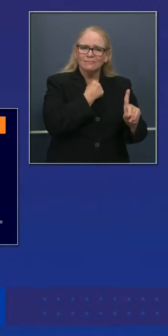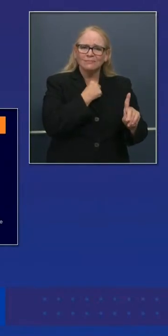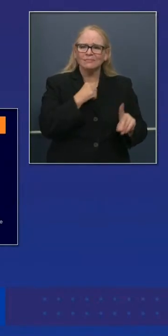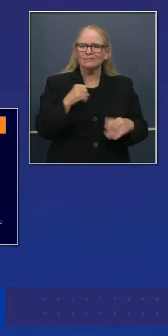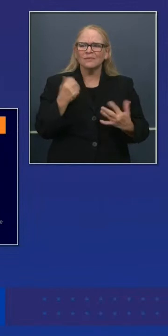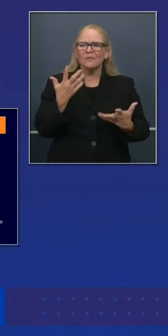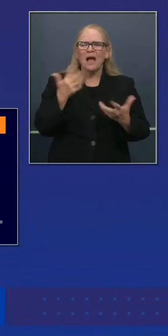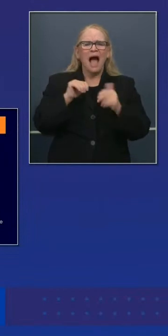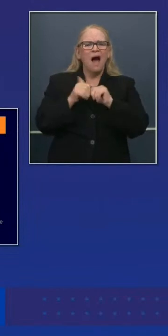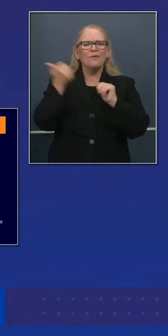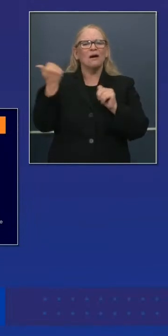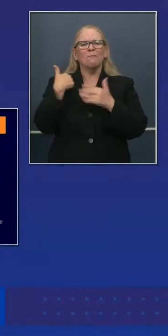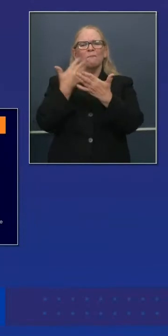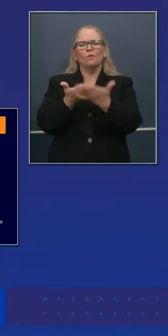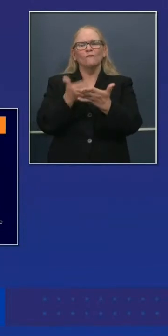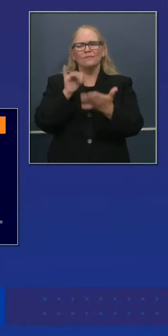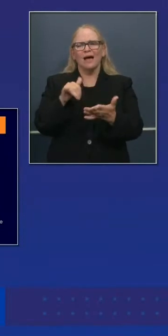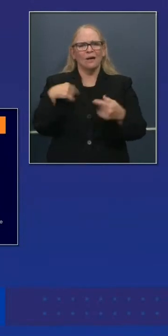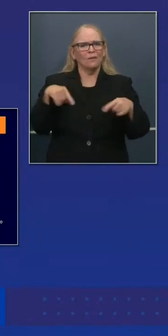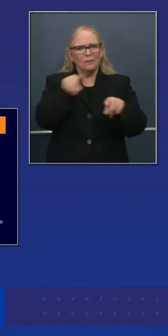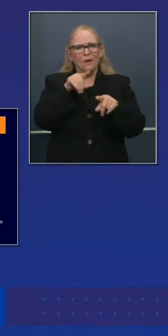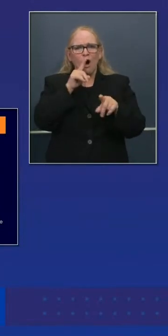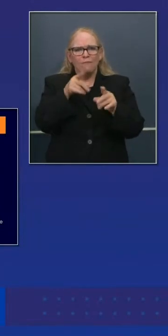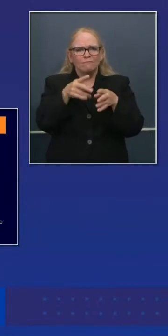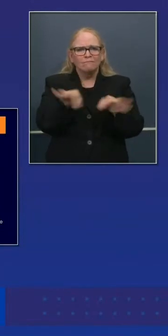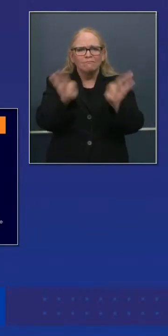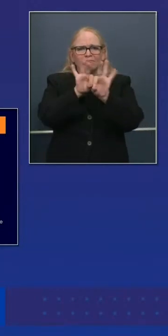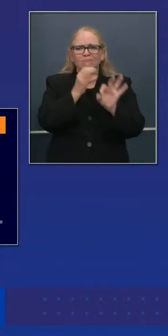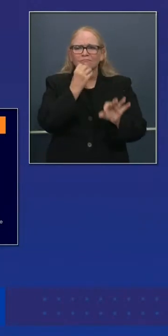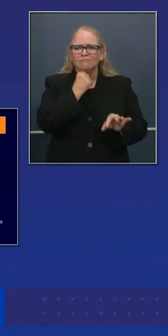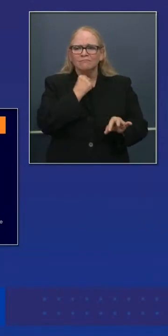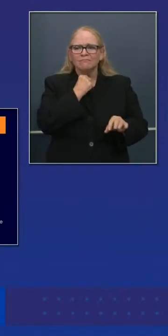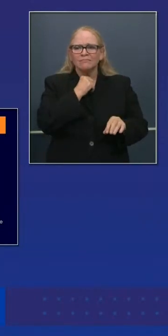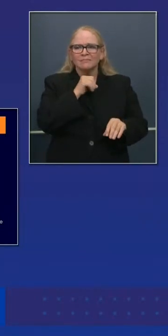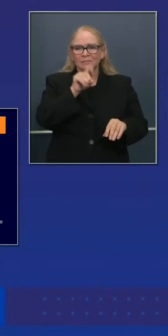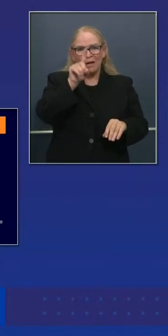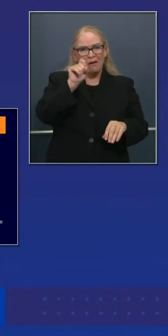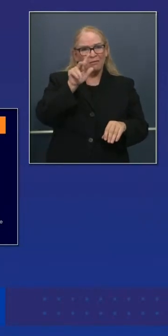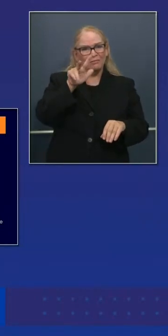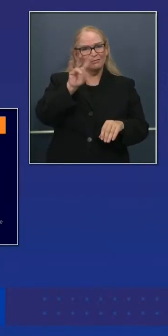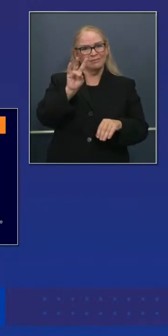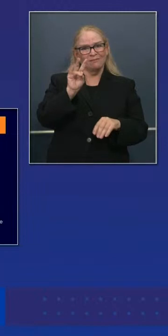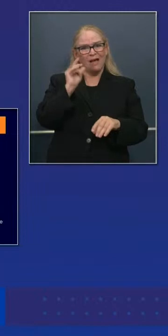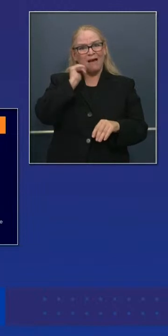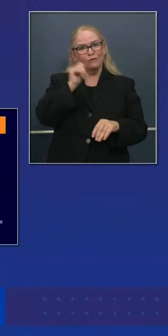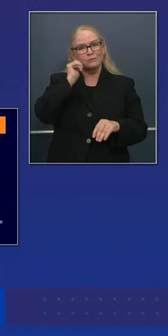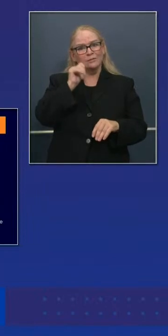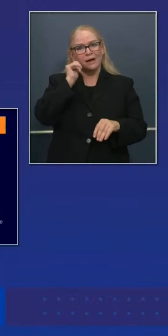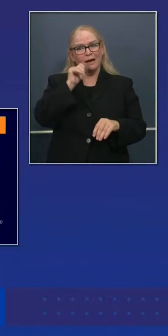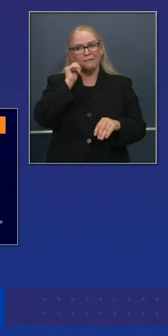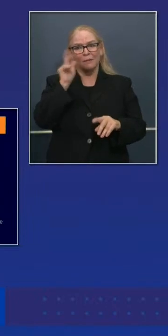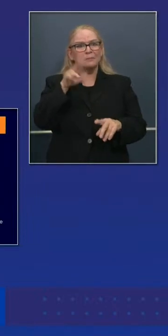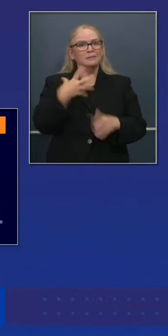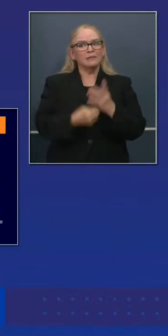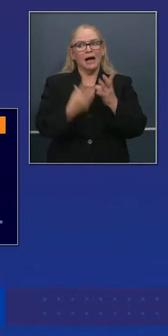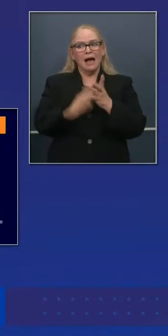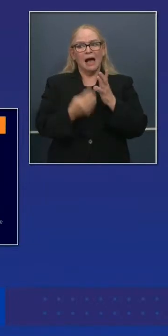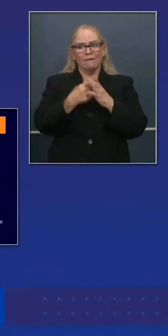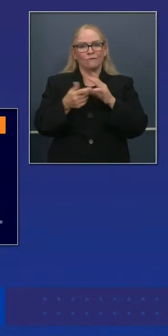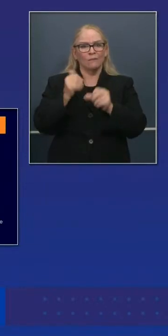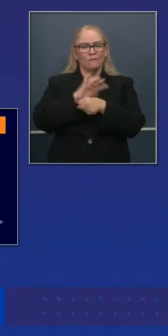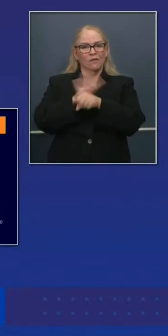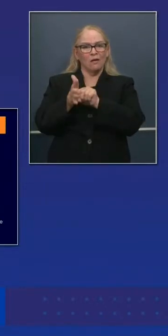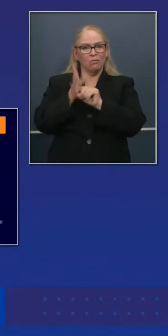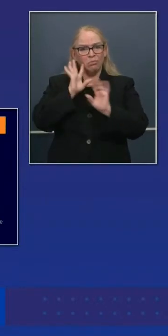just considering 137 human beings losing their lives on an average basis, on a daily basis over the course of